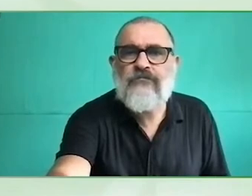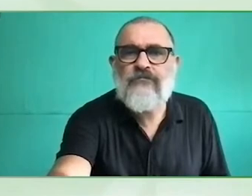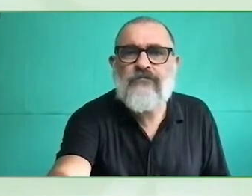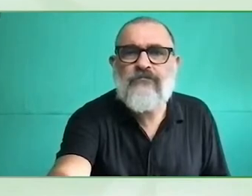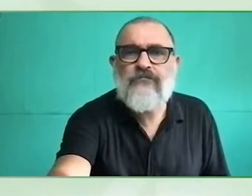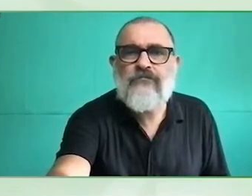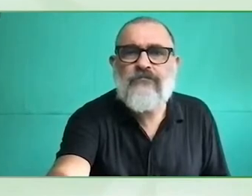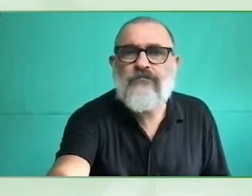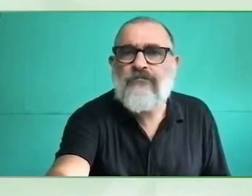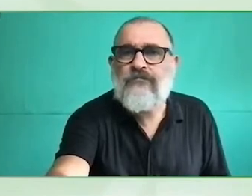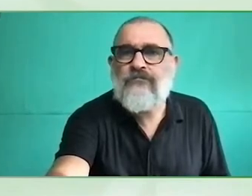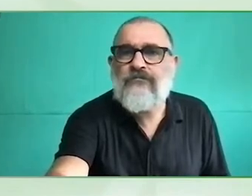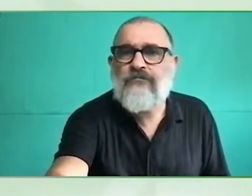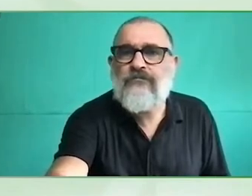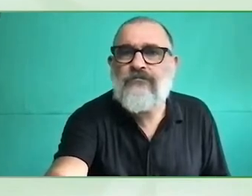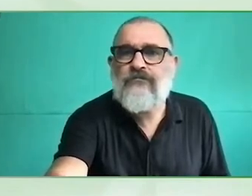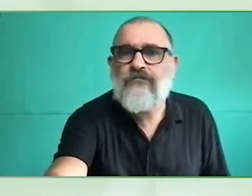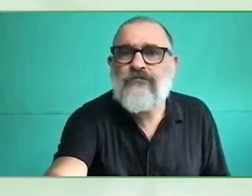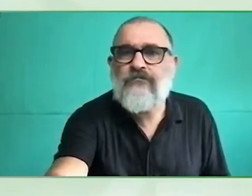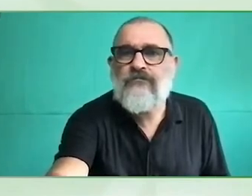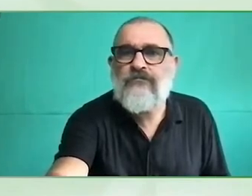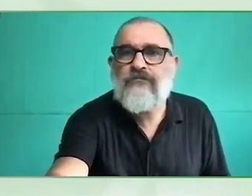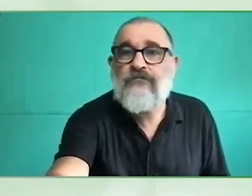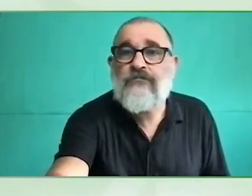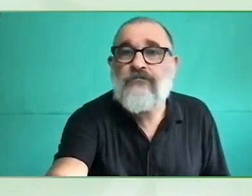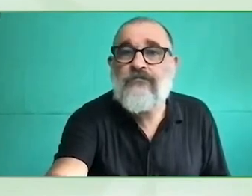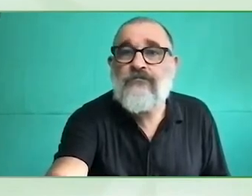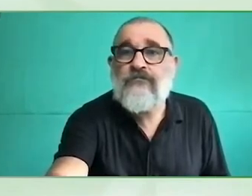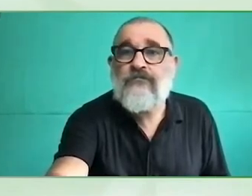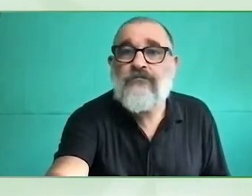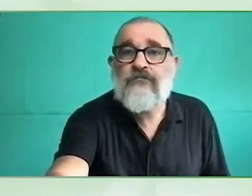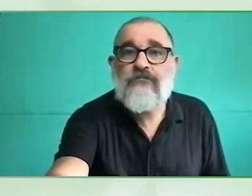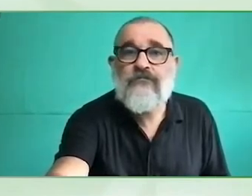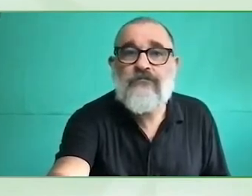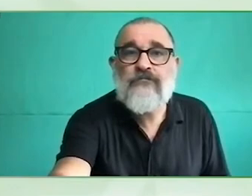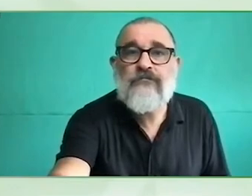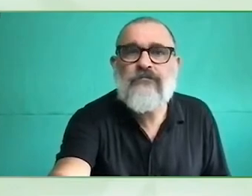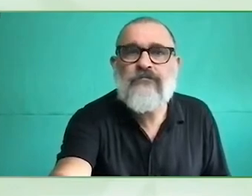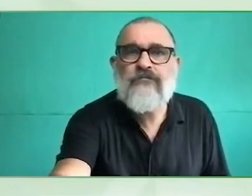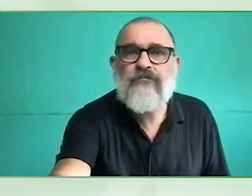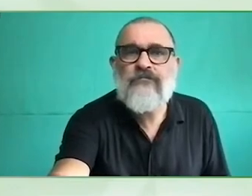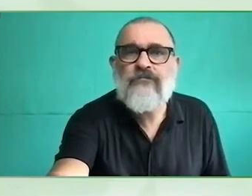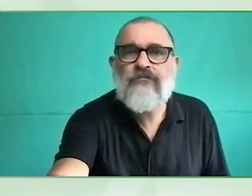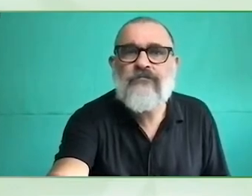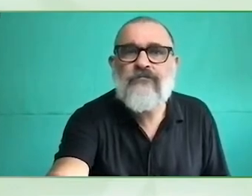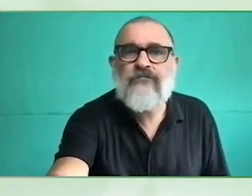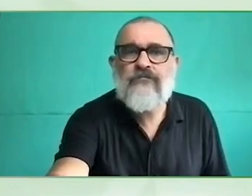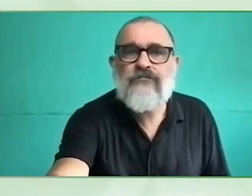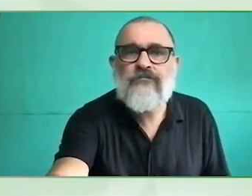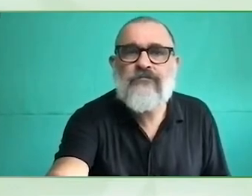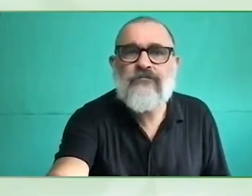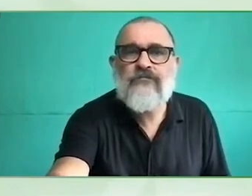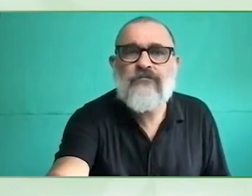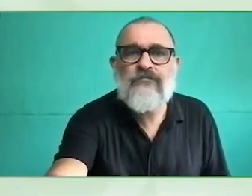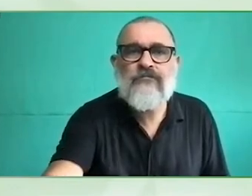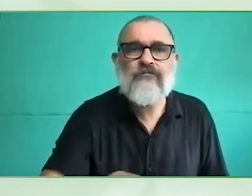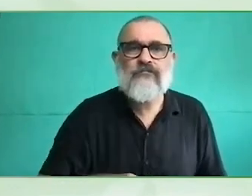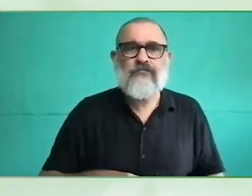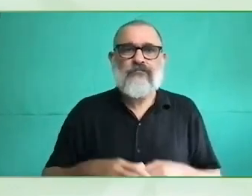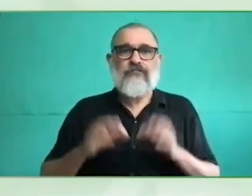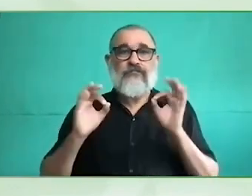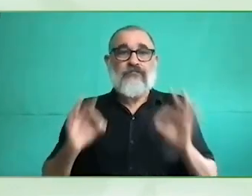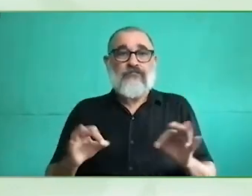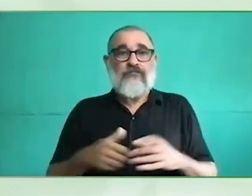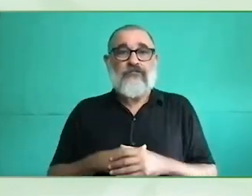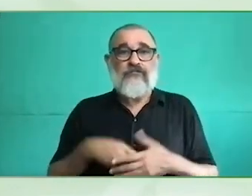Our goal is to remove barriers to persons with disabilities, and we all know that